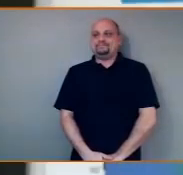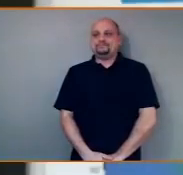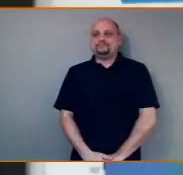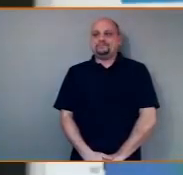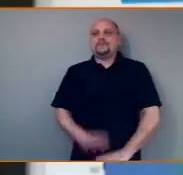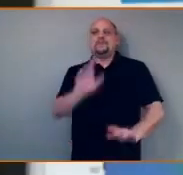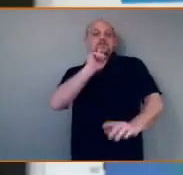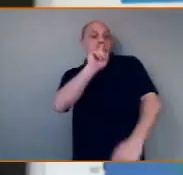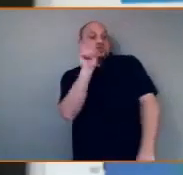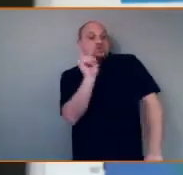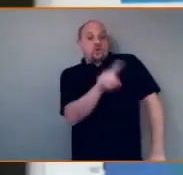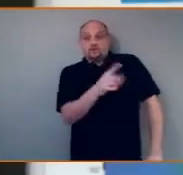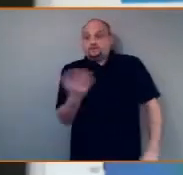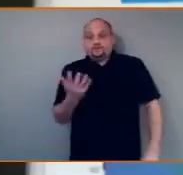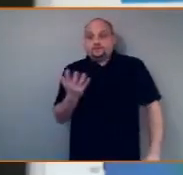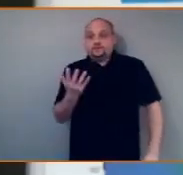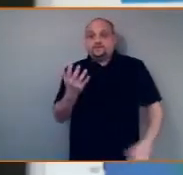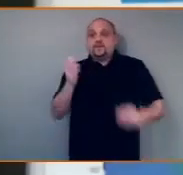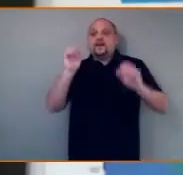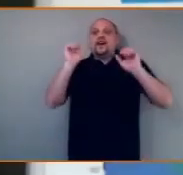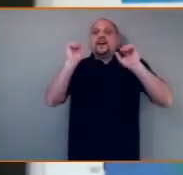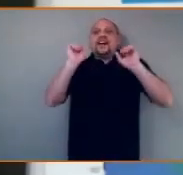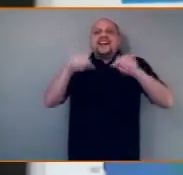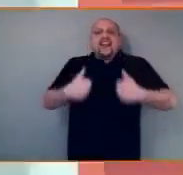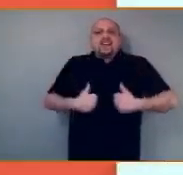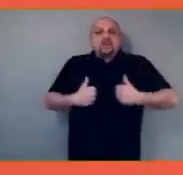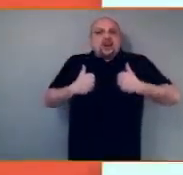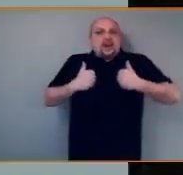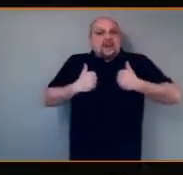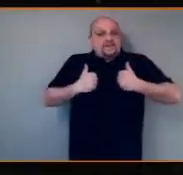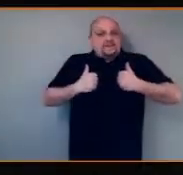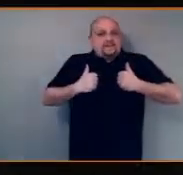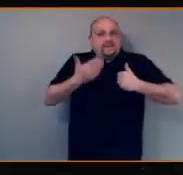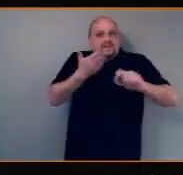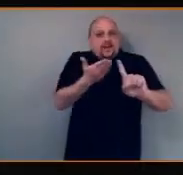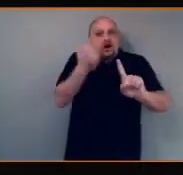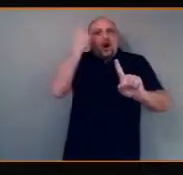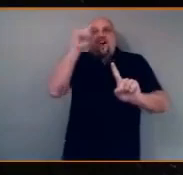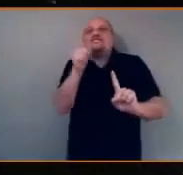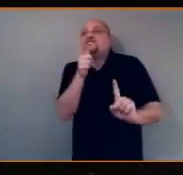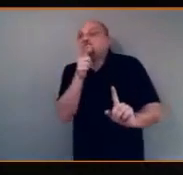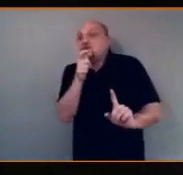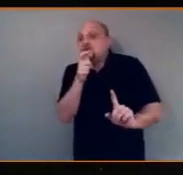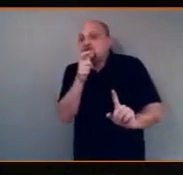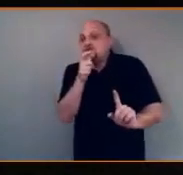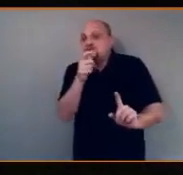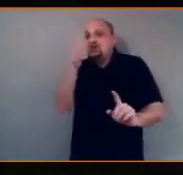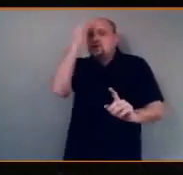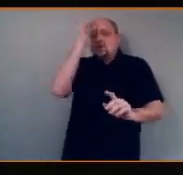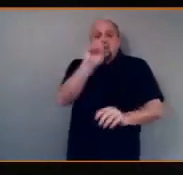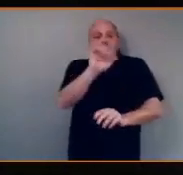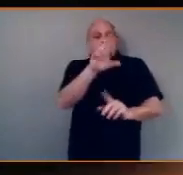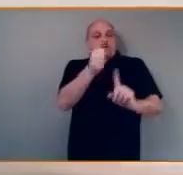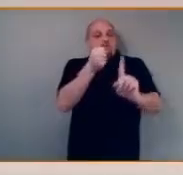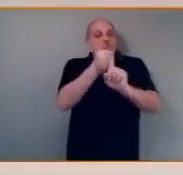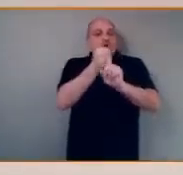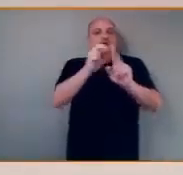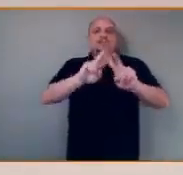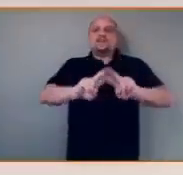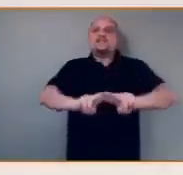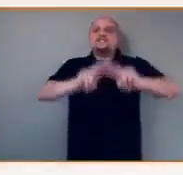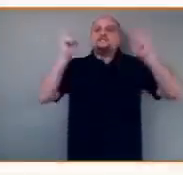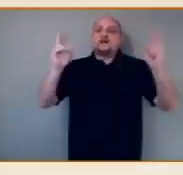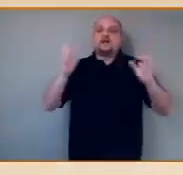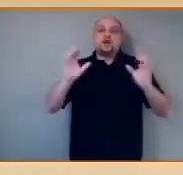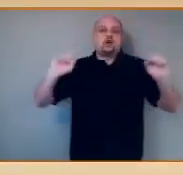The question is it habitable and for whom? Mars is hundreds of degrees colder than Earth. It has